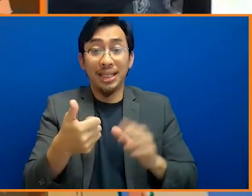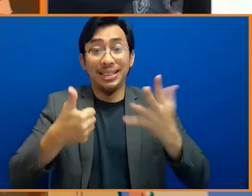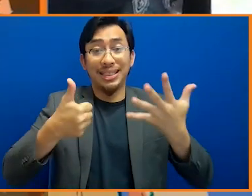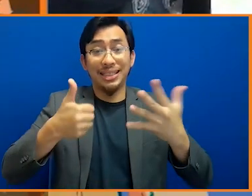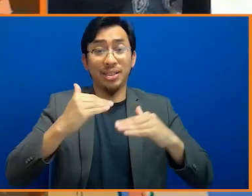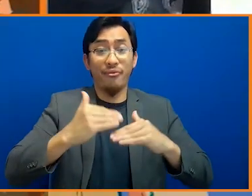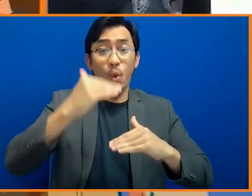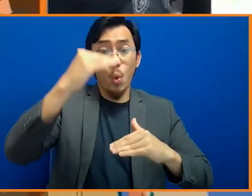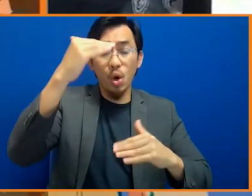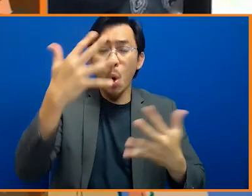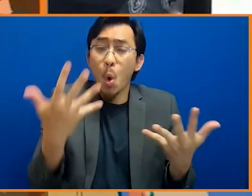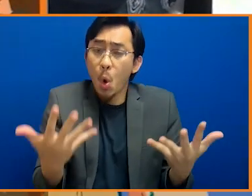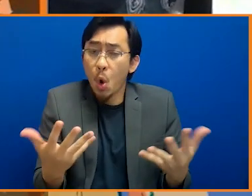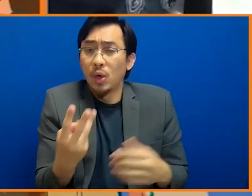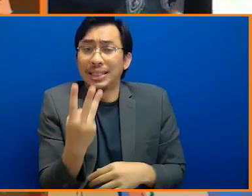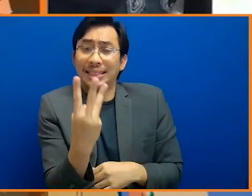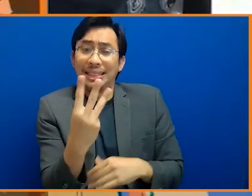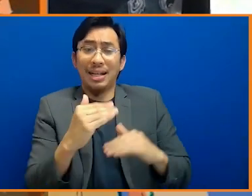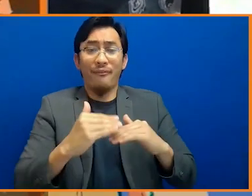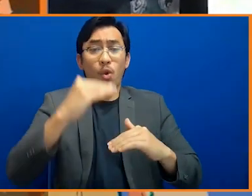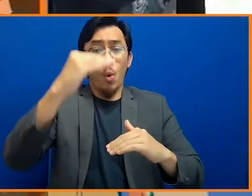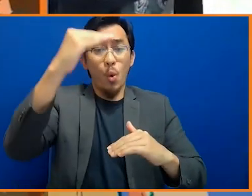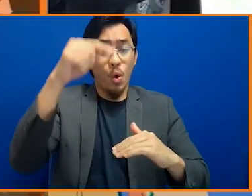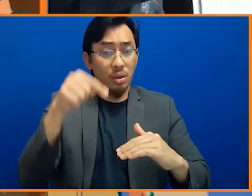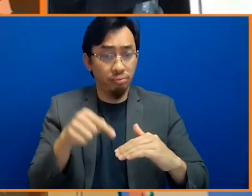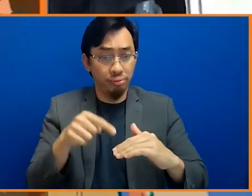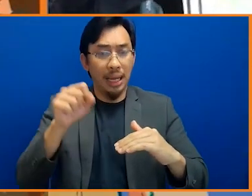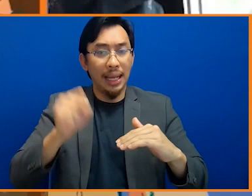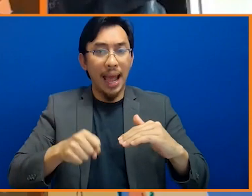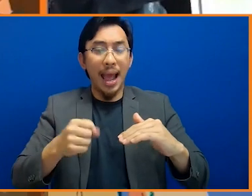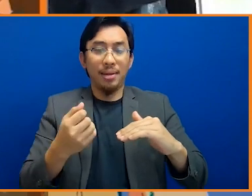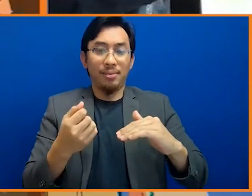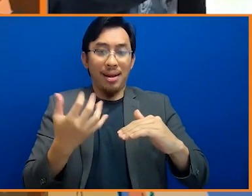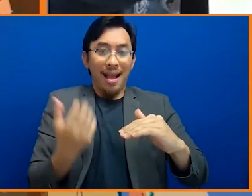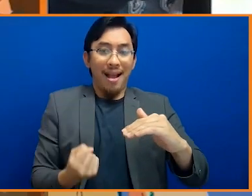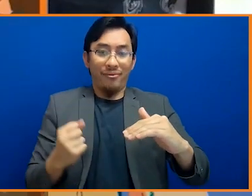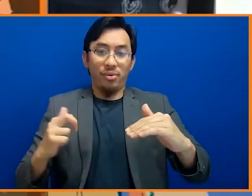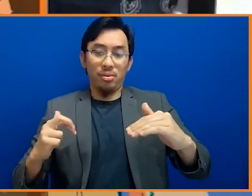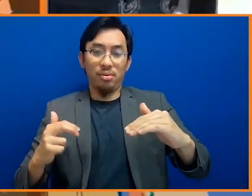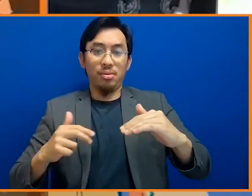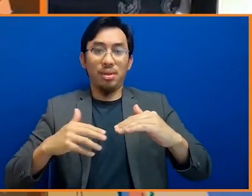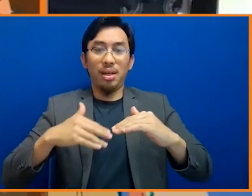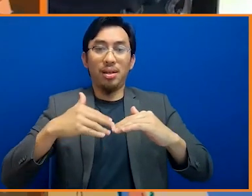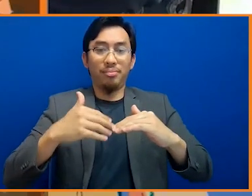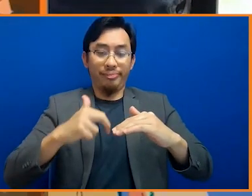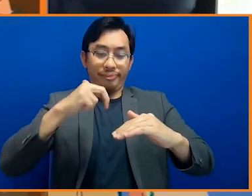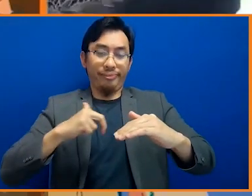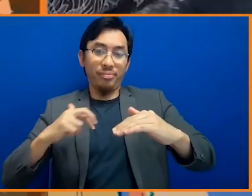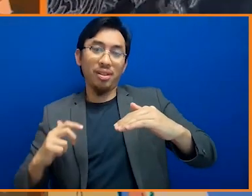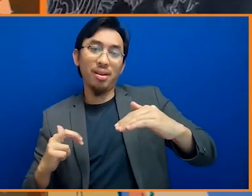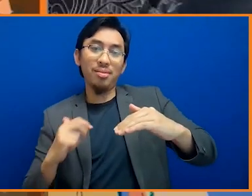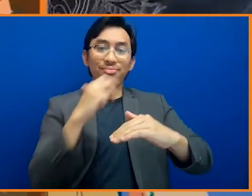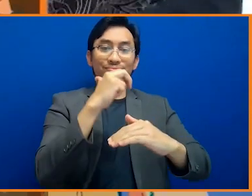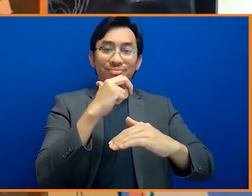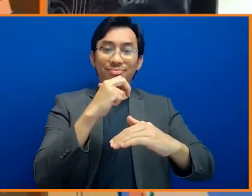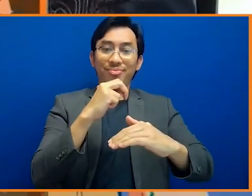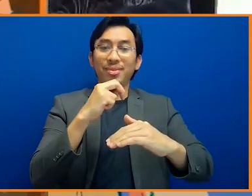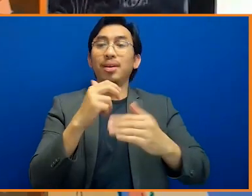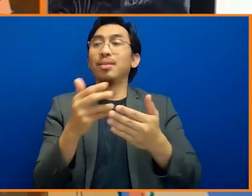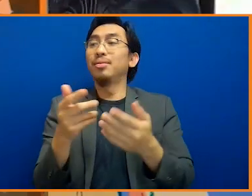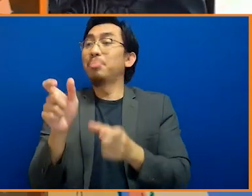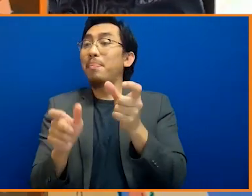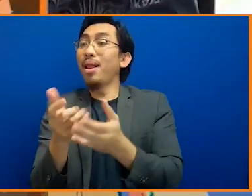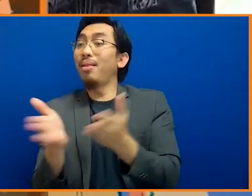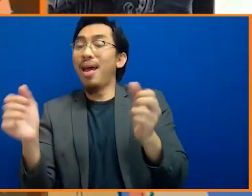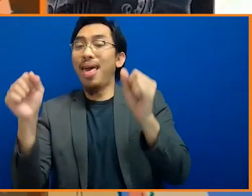than 2 floor or 3 floors, to provide a stairway at the side of the building so people can